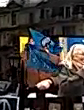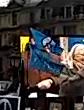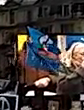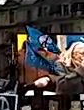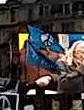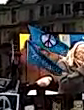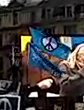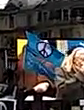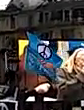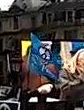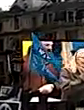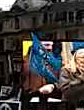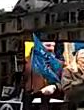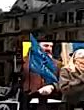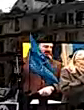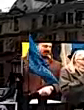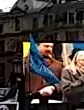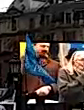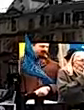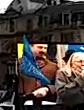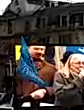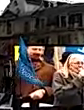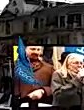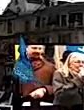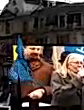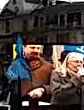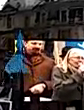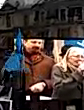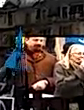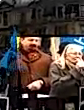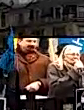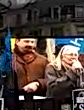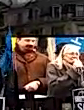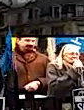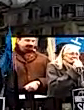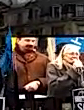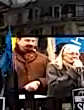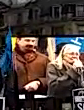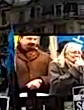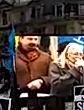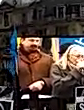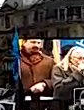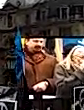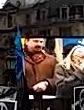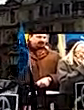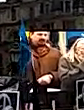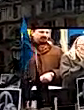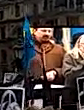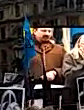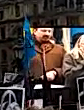NHS, proper pay, proper working conditions. is